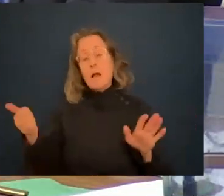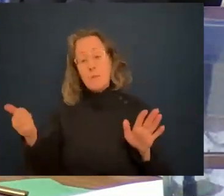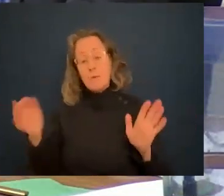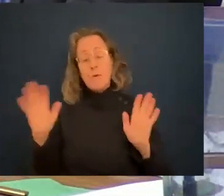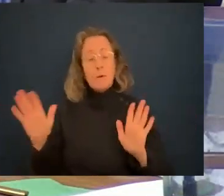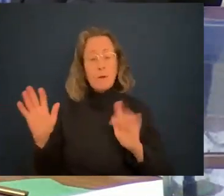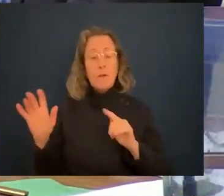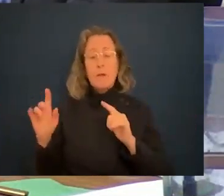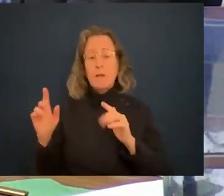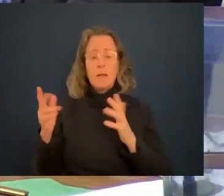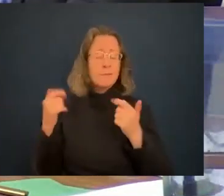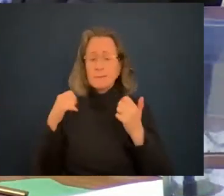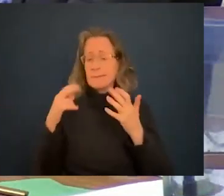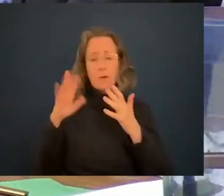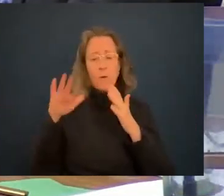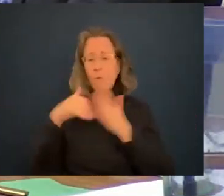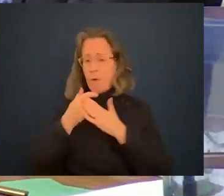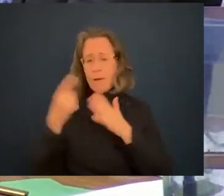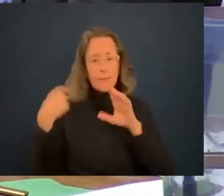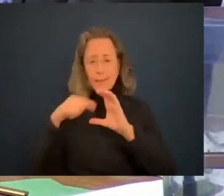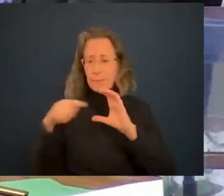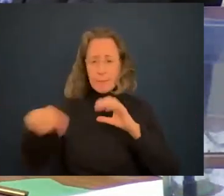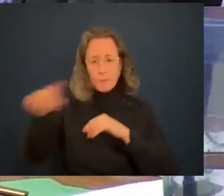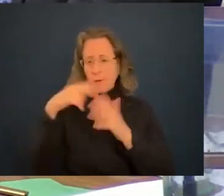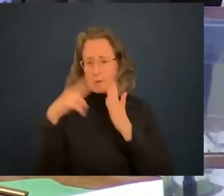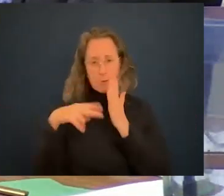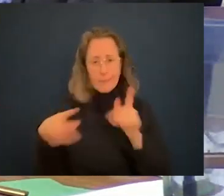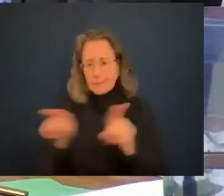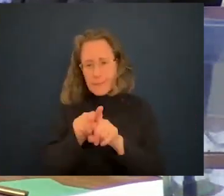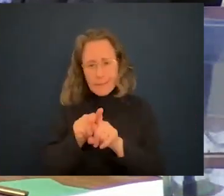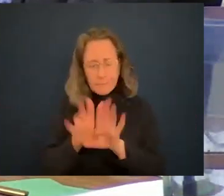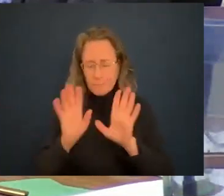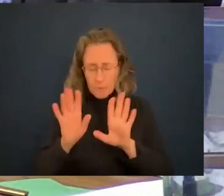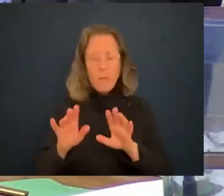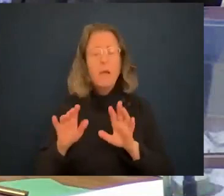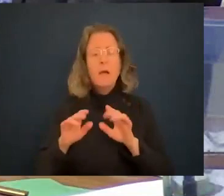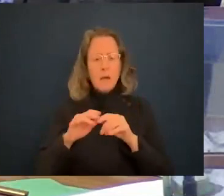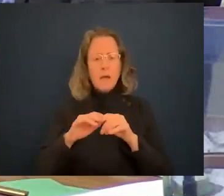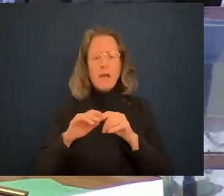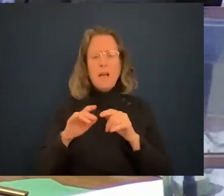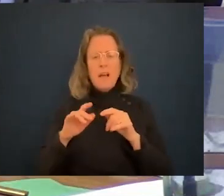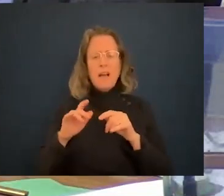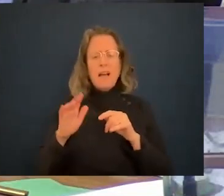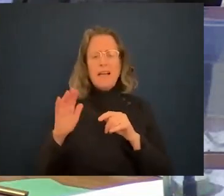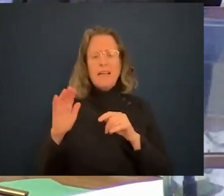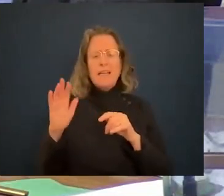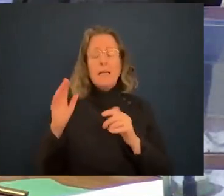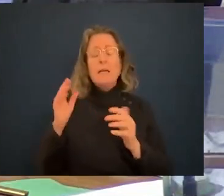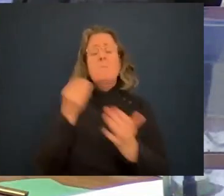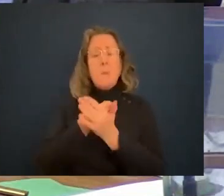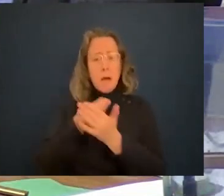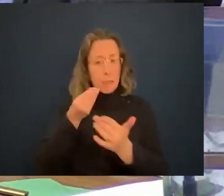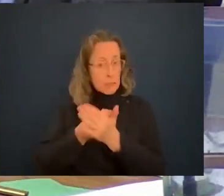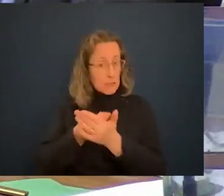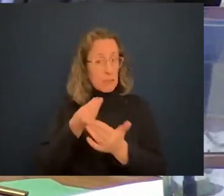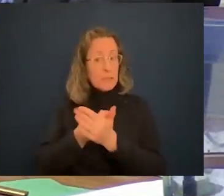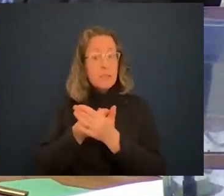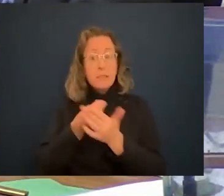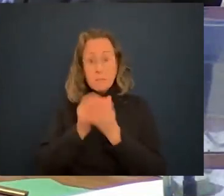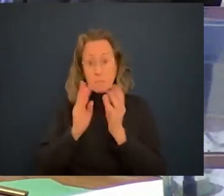having read the same emails and everything that everybody else has gotten it seemed very clear to me that there are monies out there uh available for this